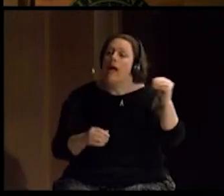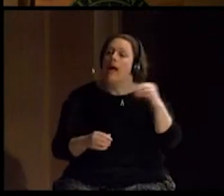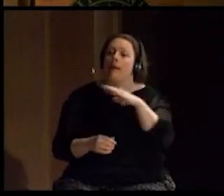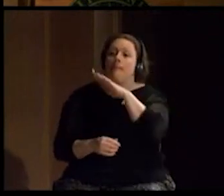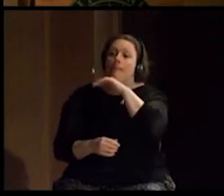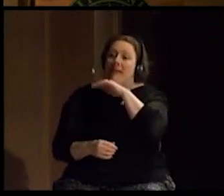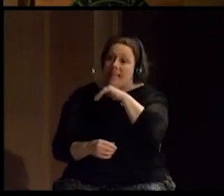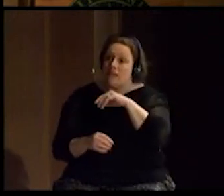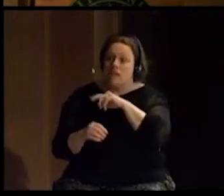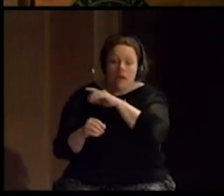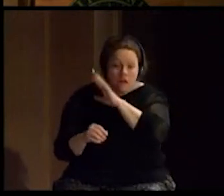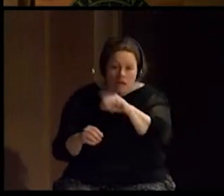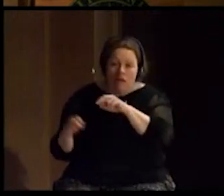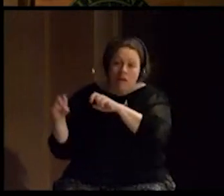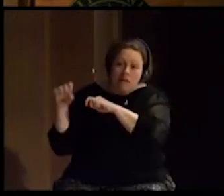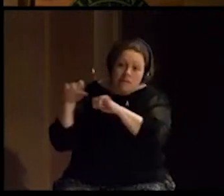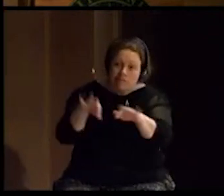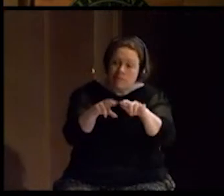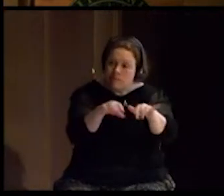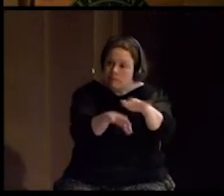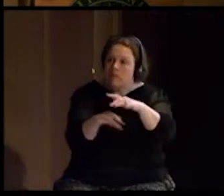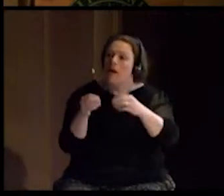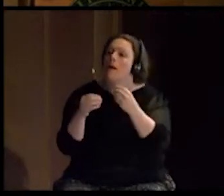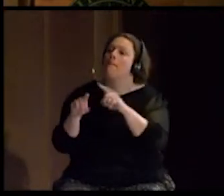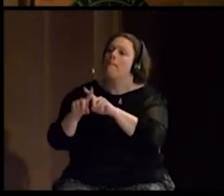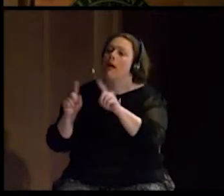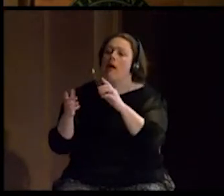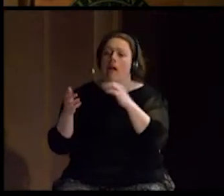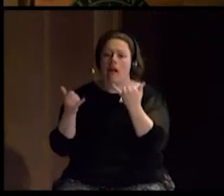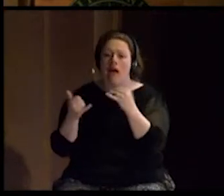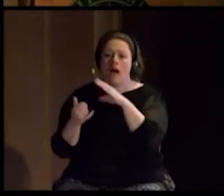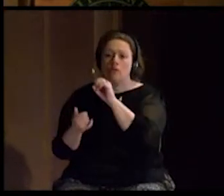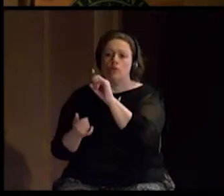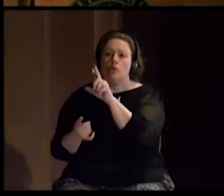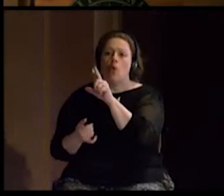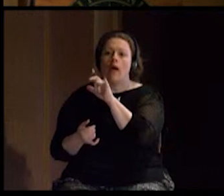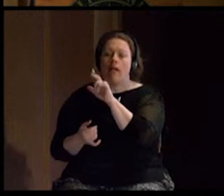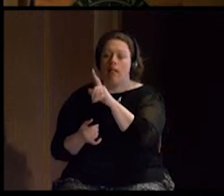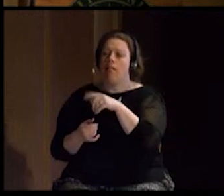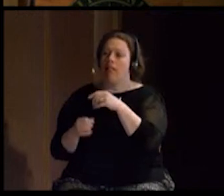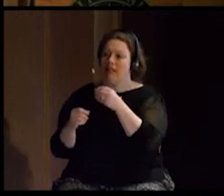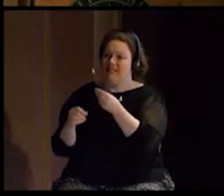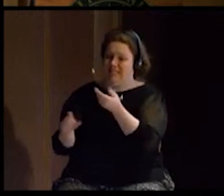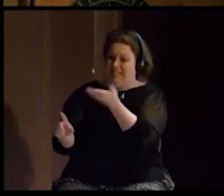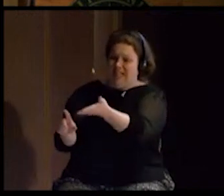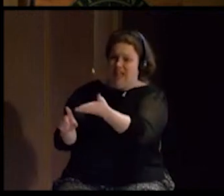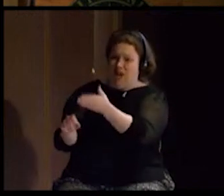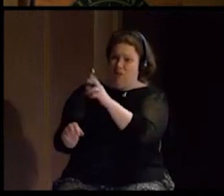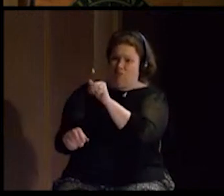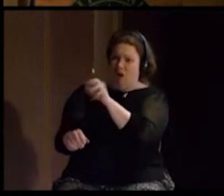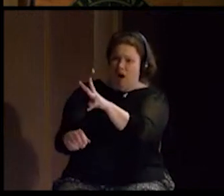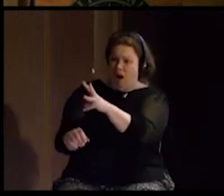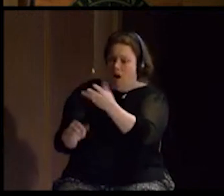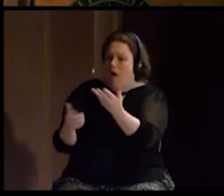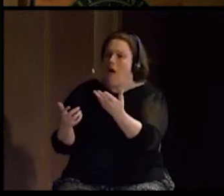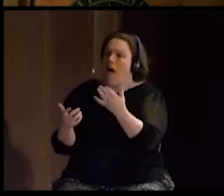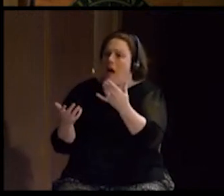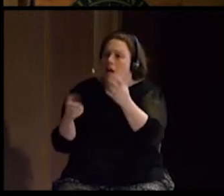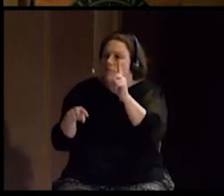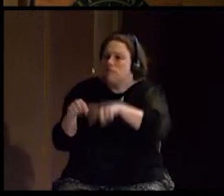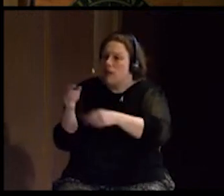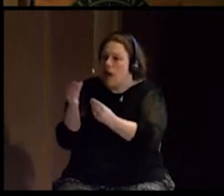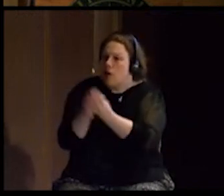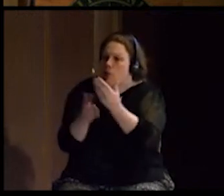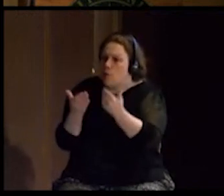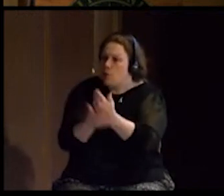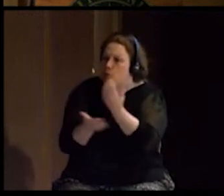these exposed, degraded soils in which nothing grows anymore. And those badlands are co-located with our